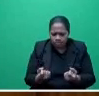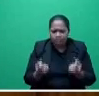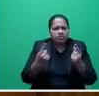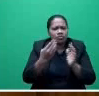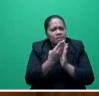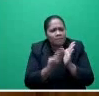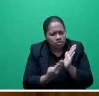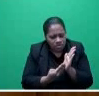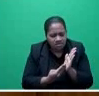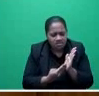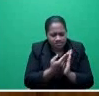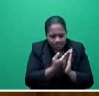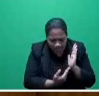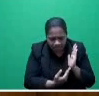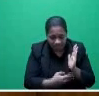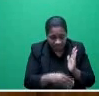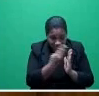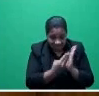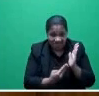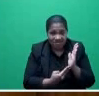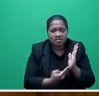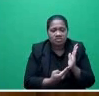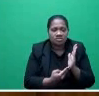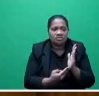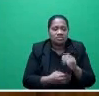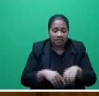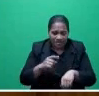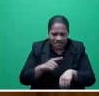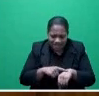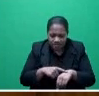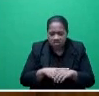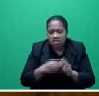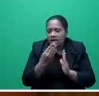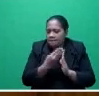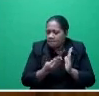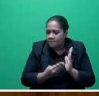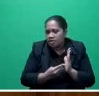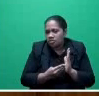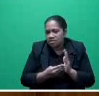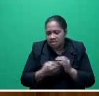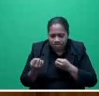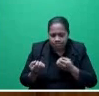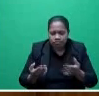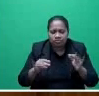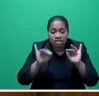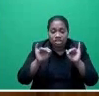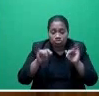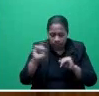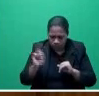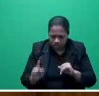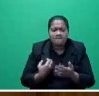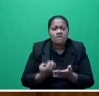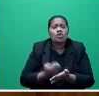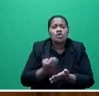a budget of the time and for the times, a budget that addresses the issues for today, for